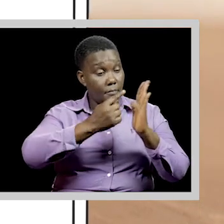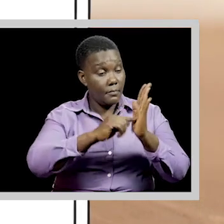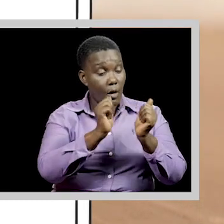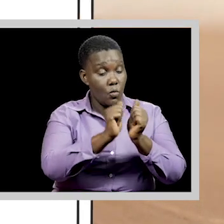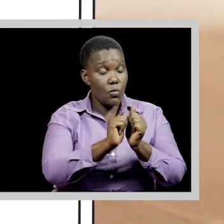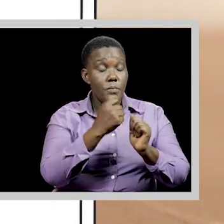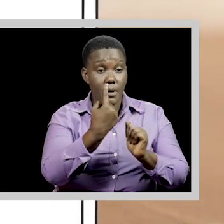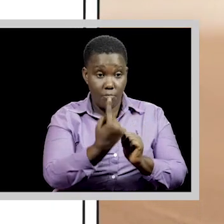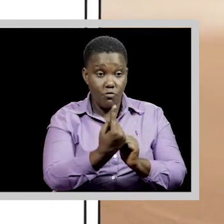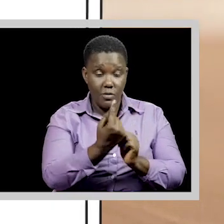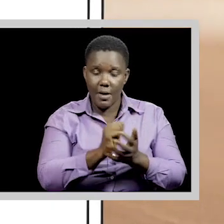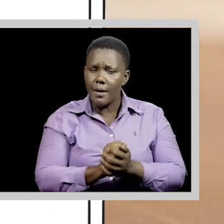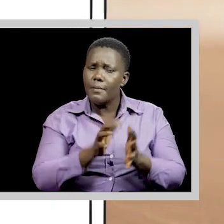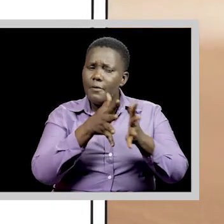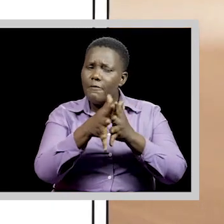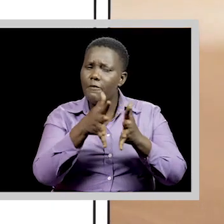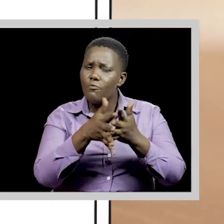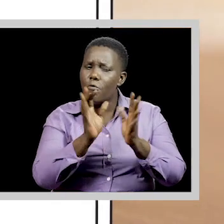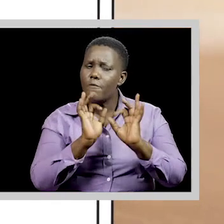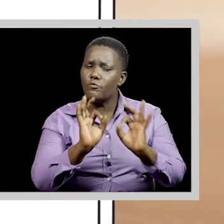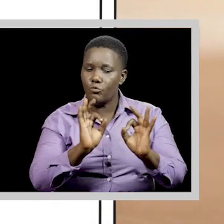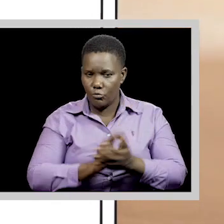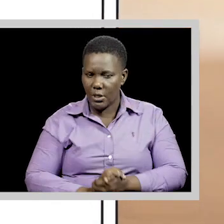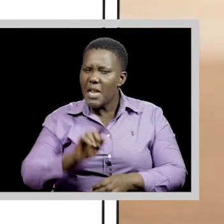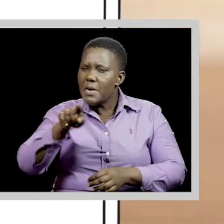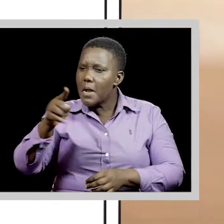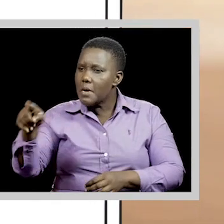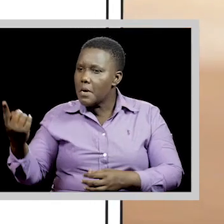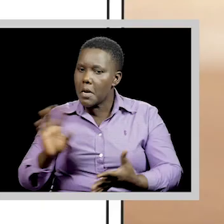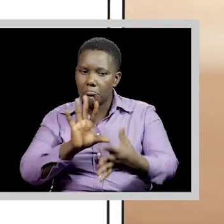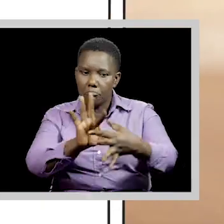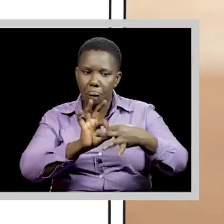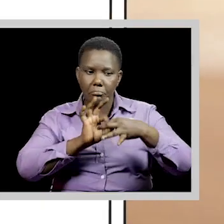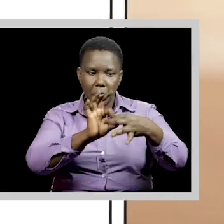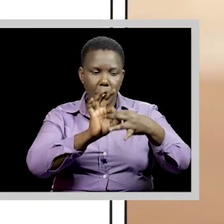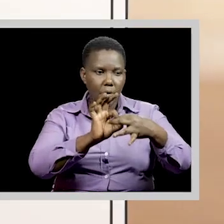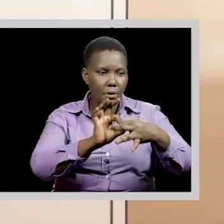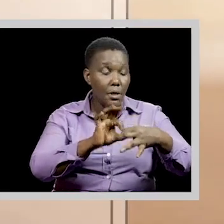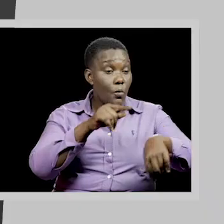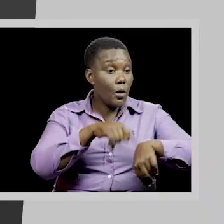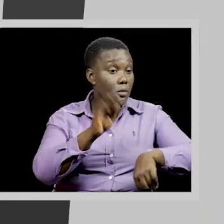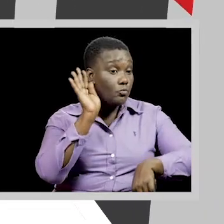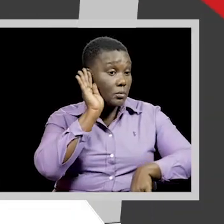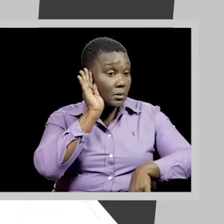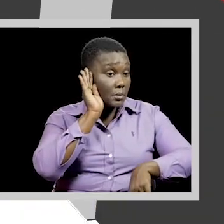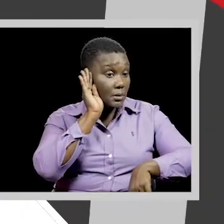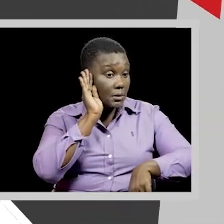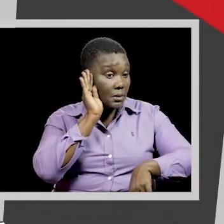Rules stipulates the personnel who are allowed to attend the juvenile court as follows.